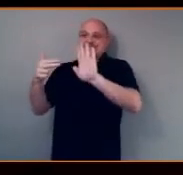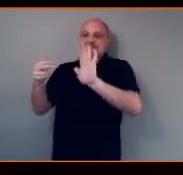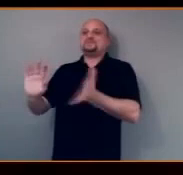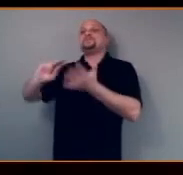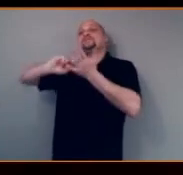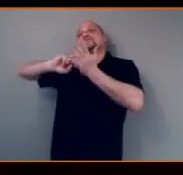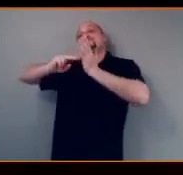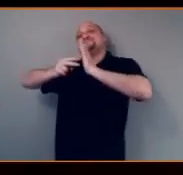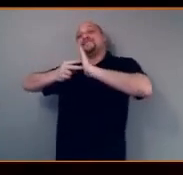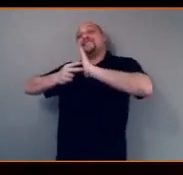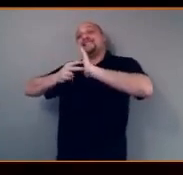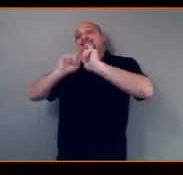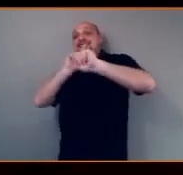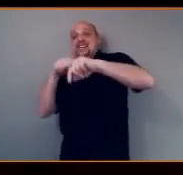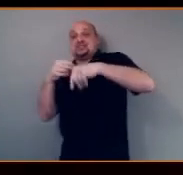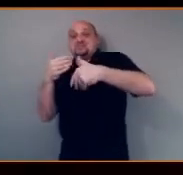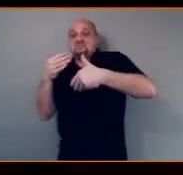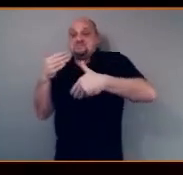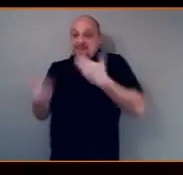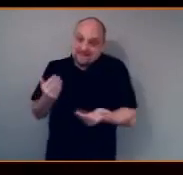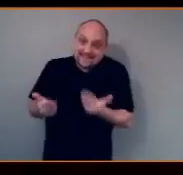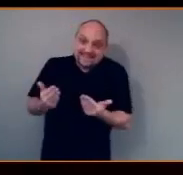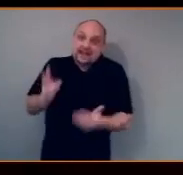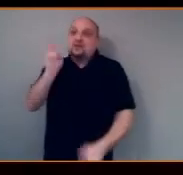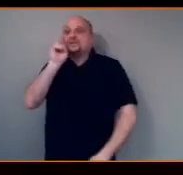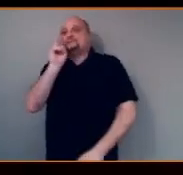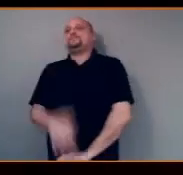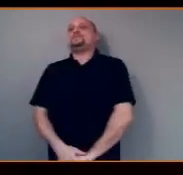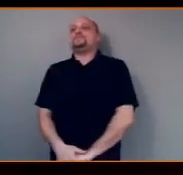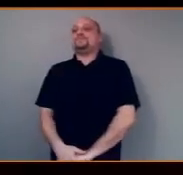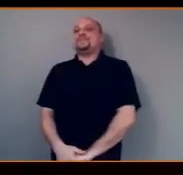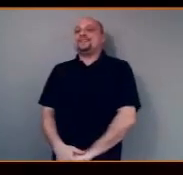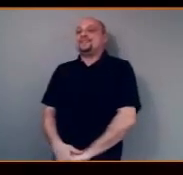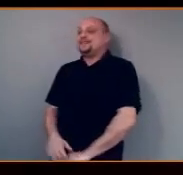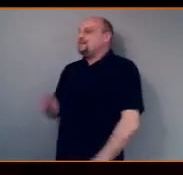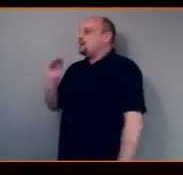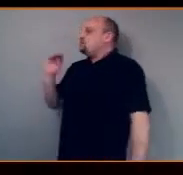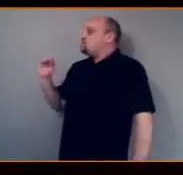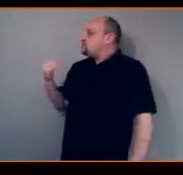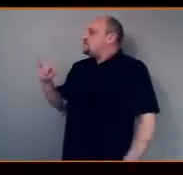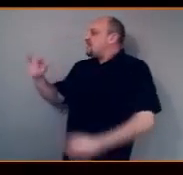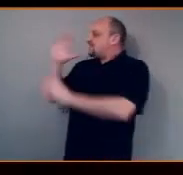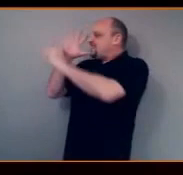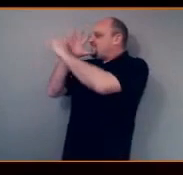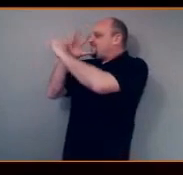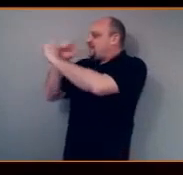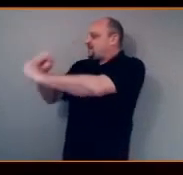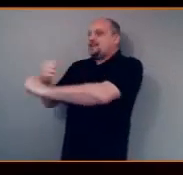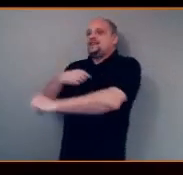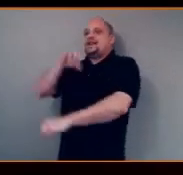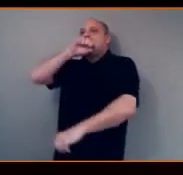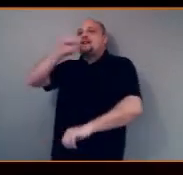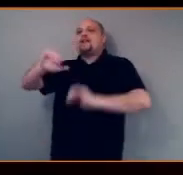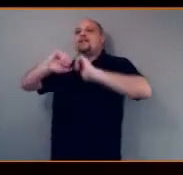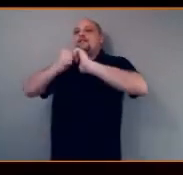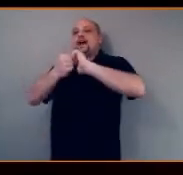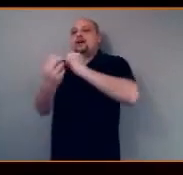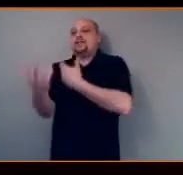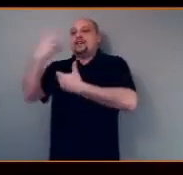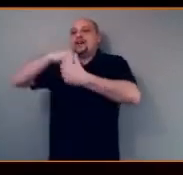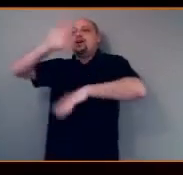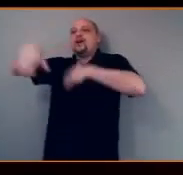maybe we'll see. That's very fascinating. I love how it leverages all of your experience in the